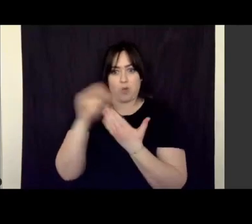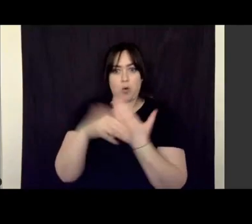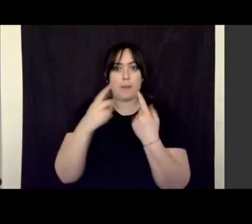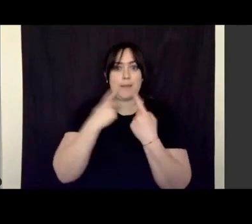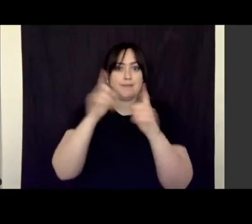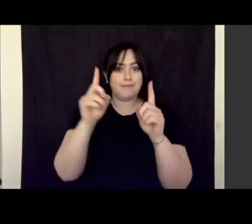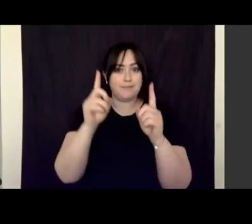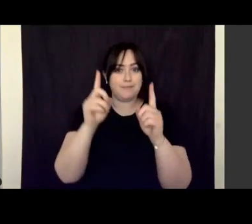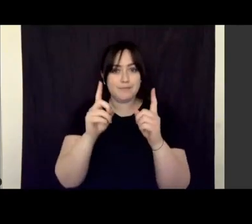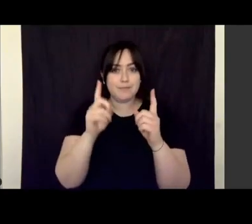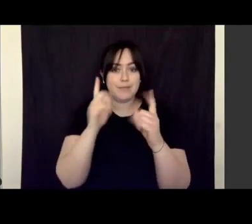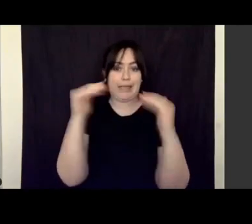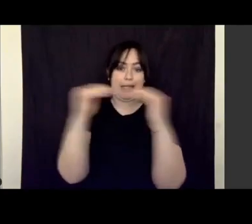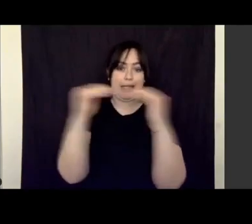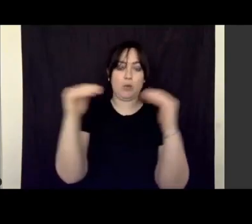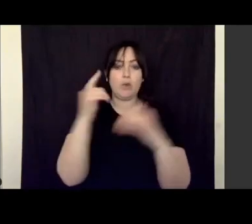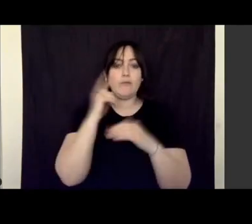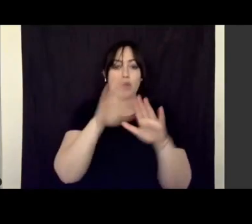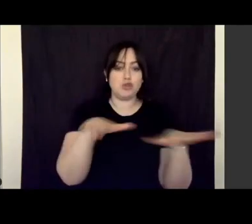children with and without